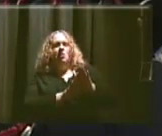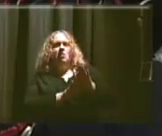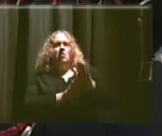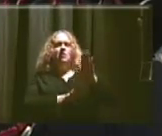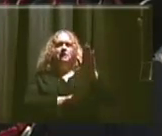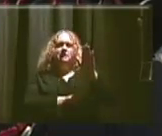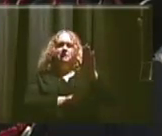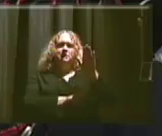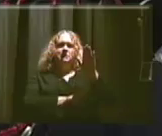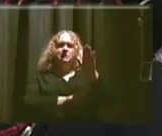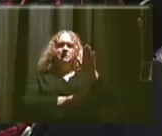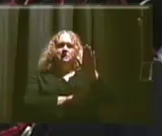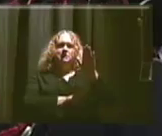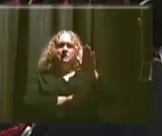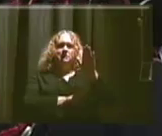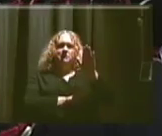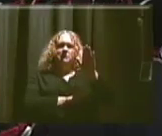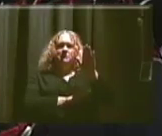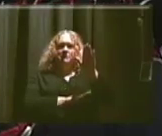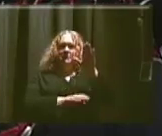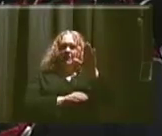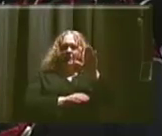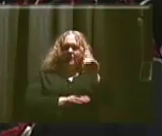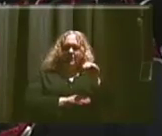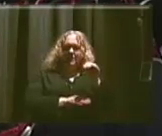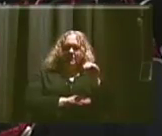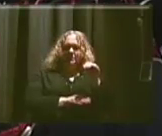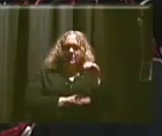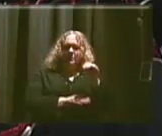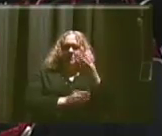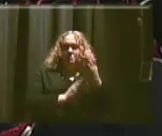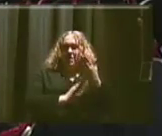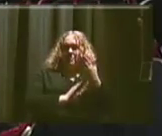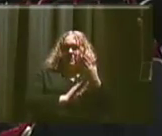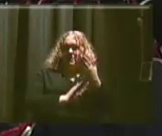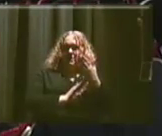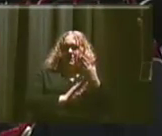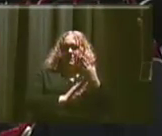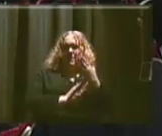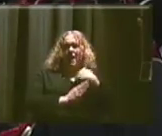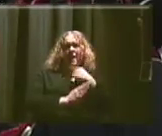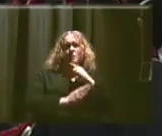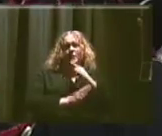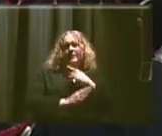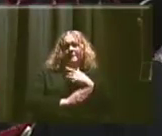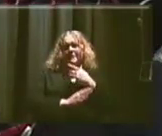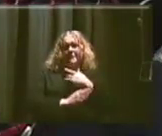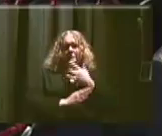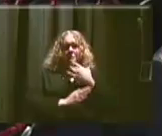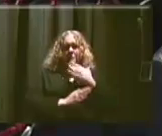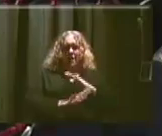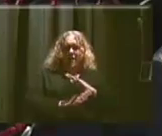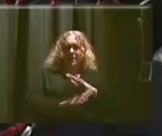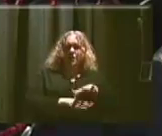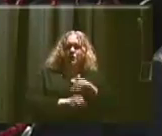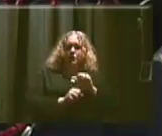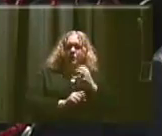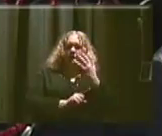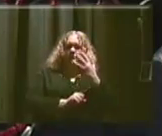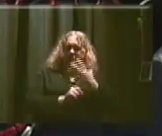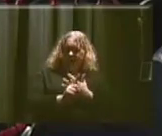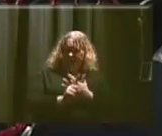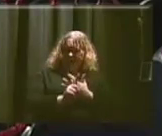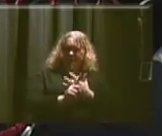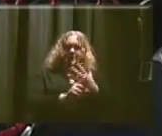conversation in this manner, and maybe in the next 4 years, the Attorney General can fix it, because it took 5 months to get a